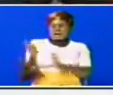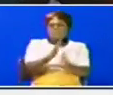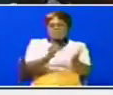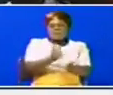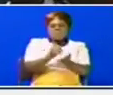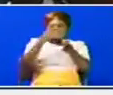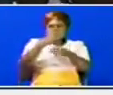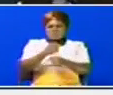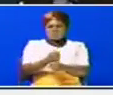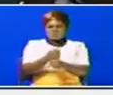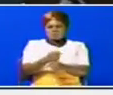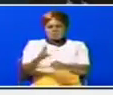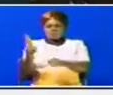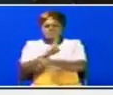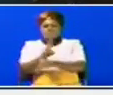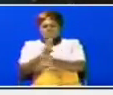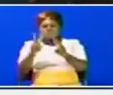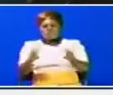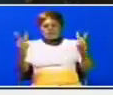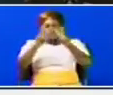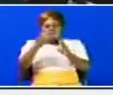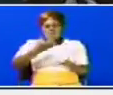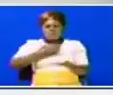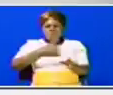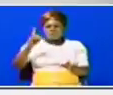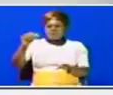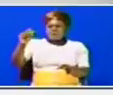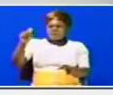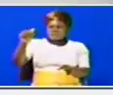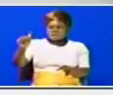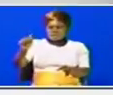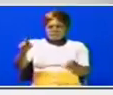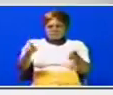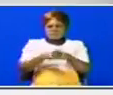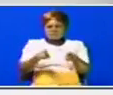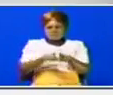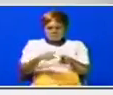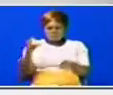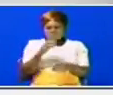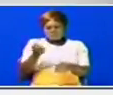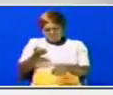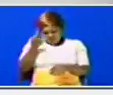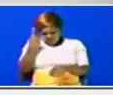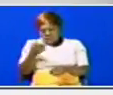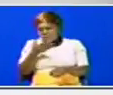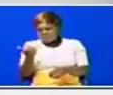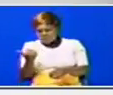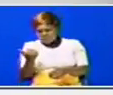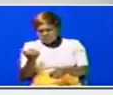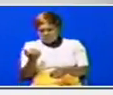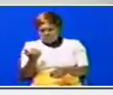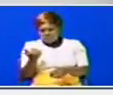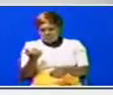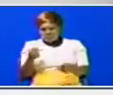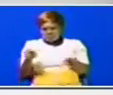helping companies to capitalize on the value of their own data so they can understand their customers better.